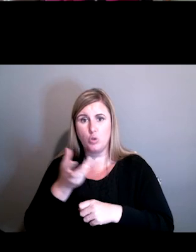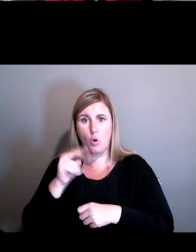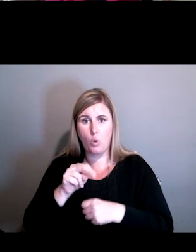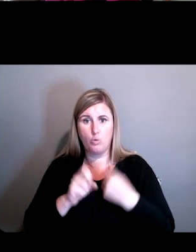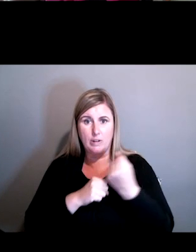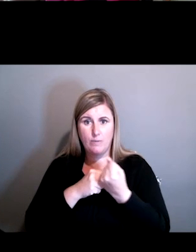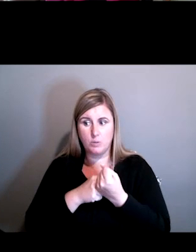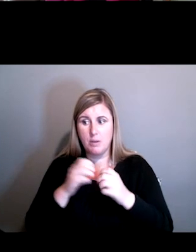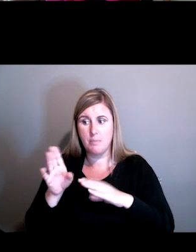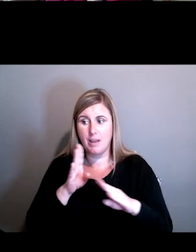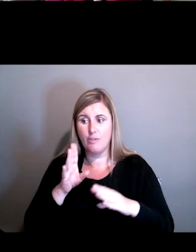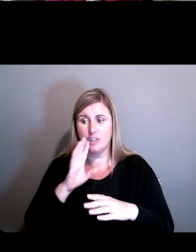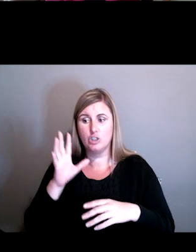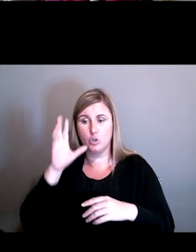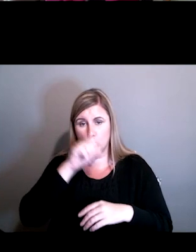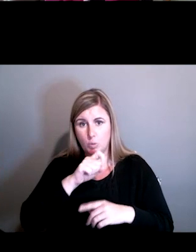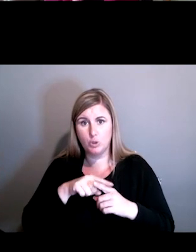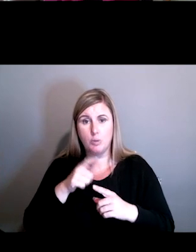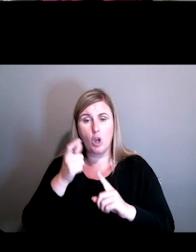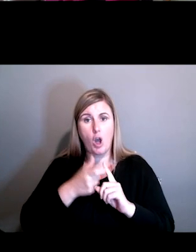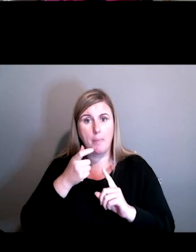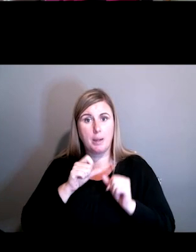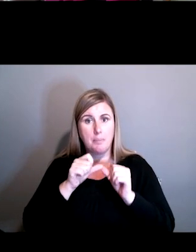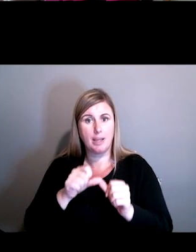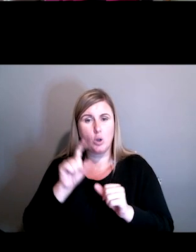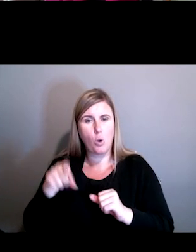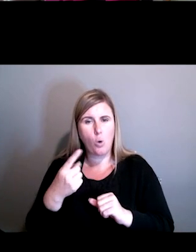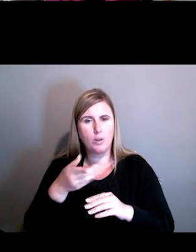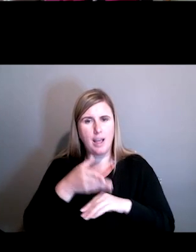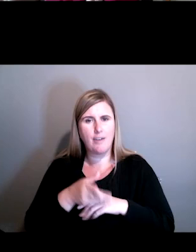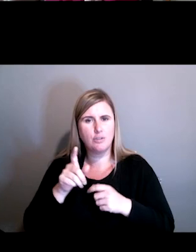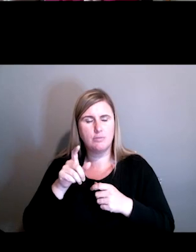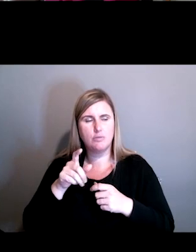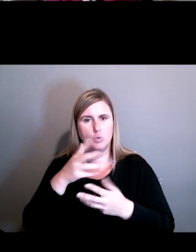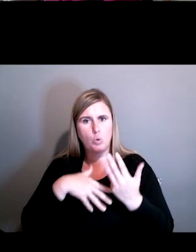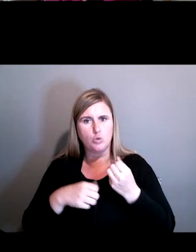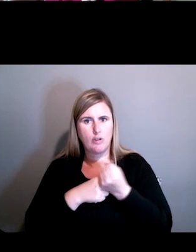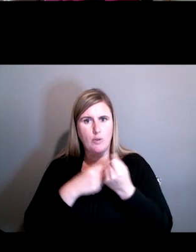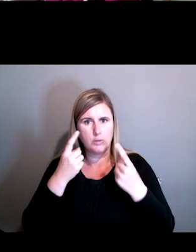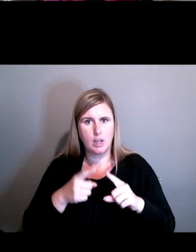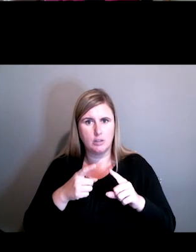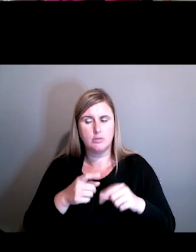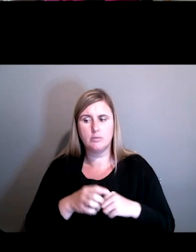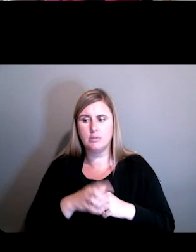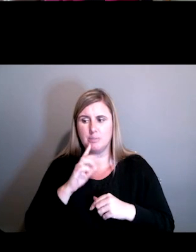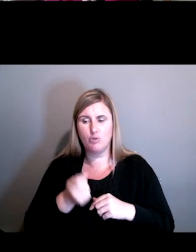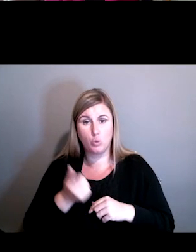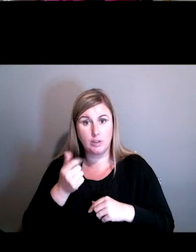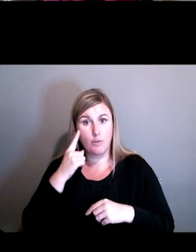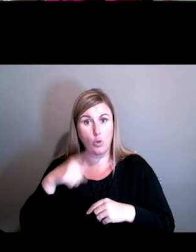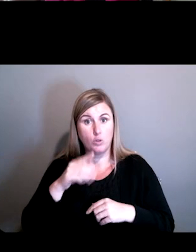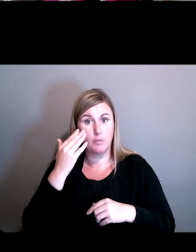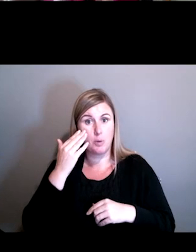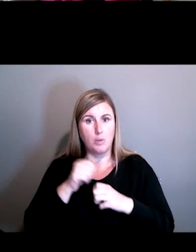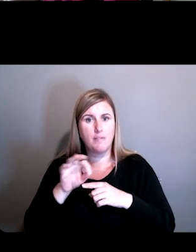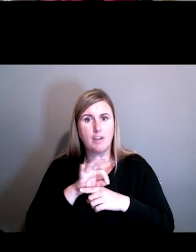assumed to be automatically maintained only after social reinforcers have been ruled out. For those of you familiar with the functional analysis and testing